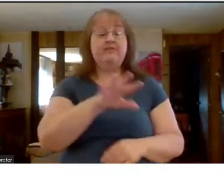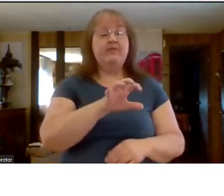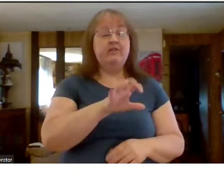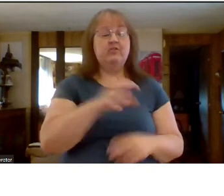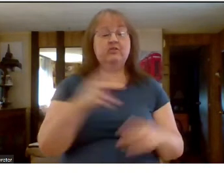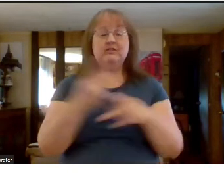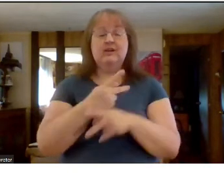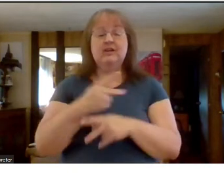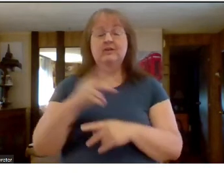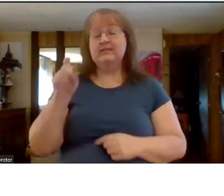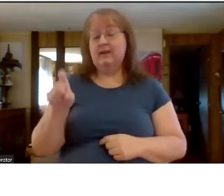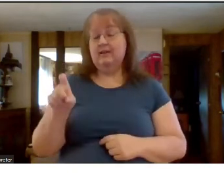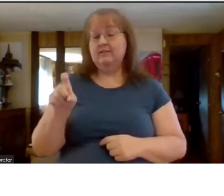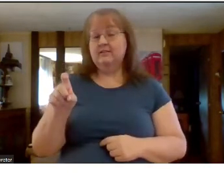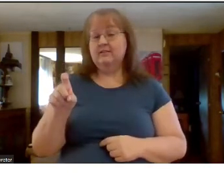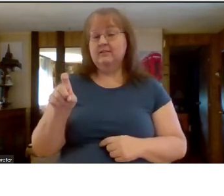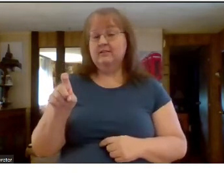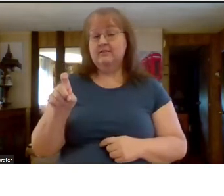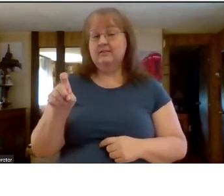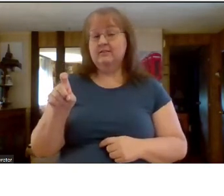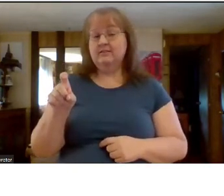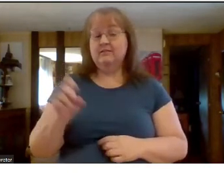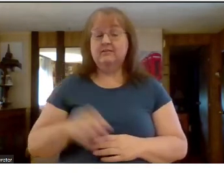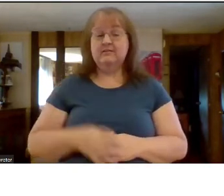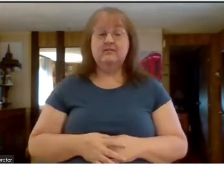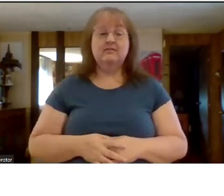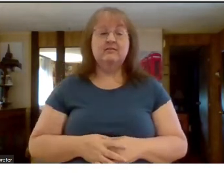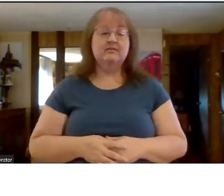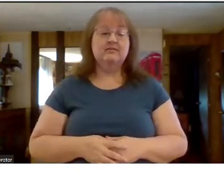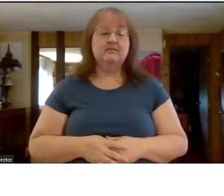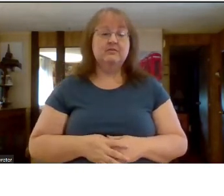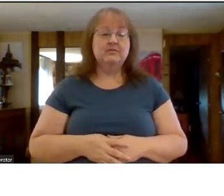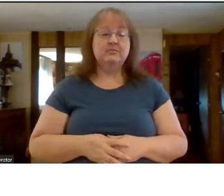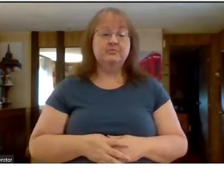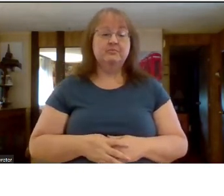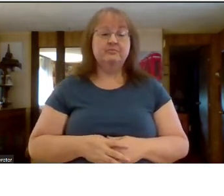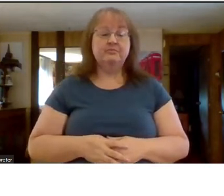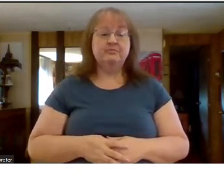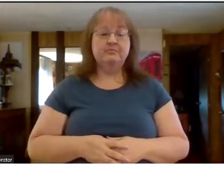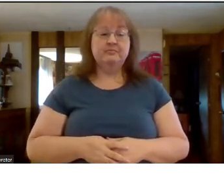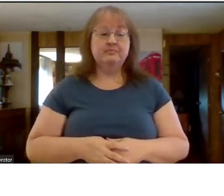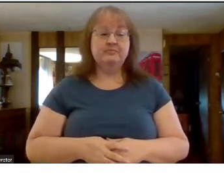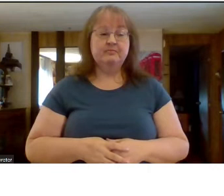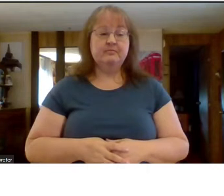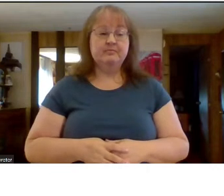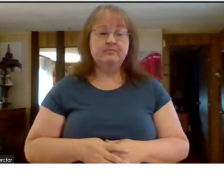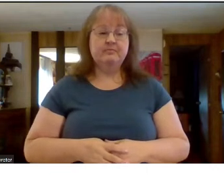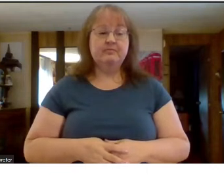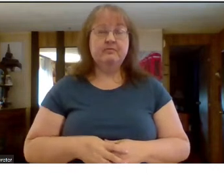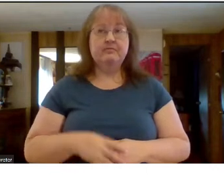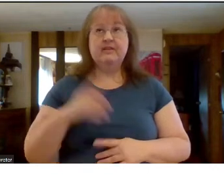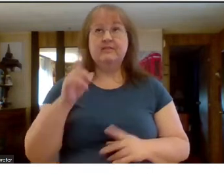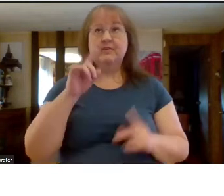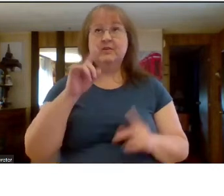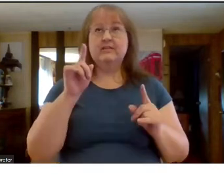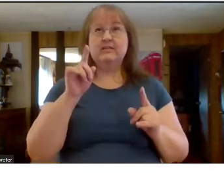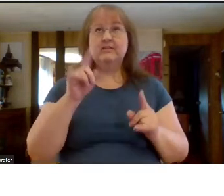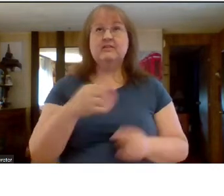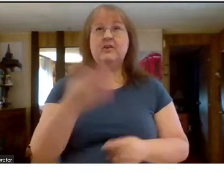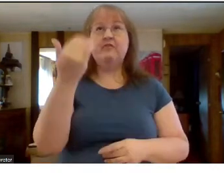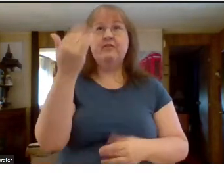200 equals 500 times x. Okay, so 78 times